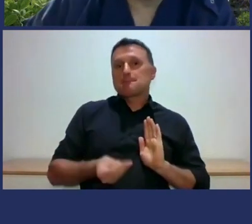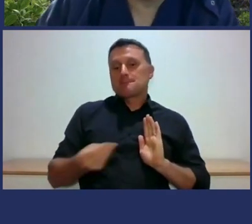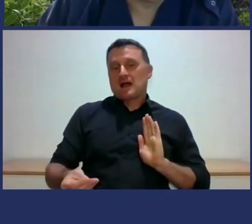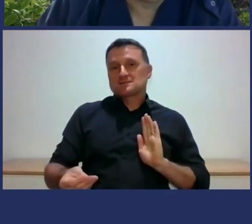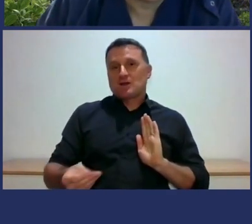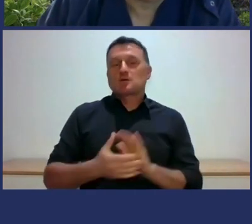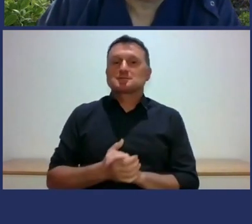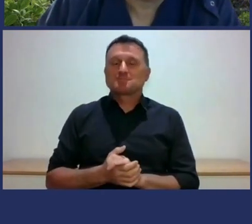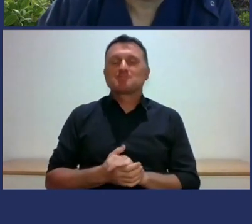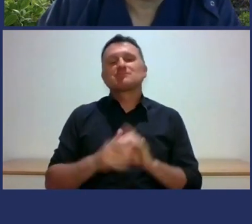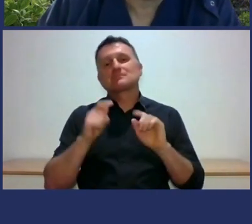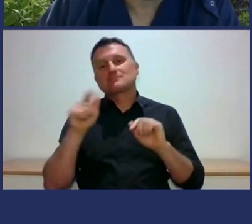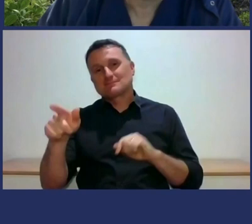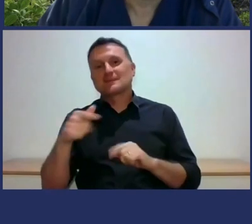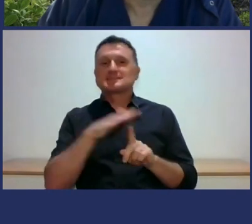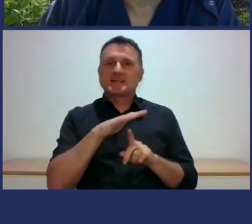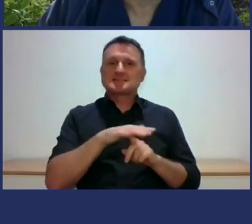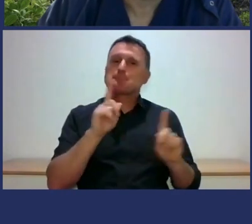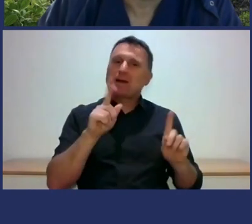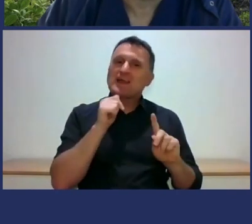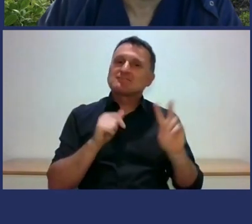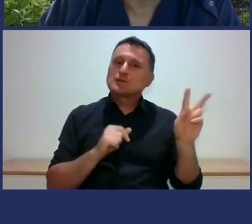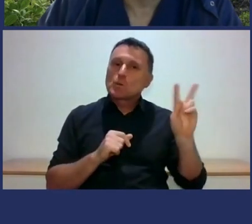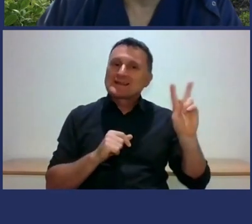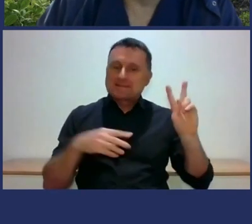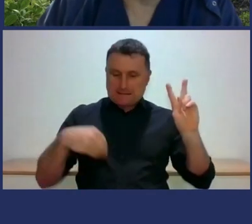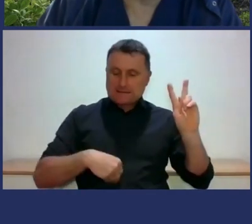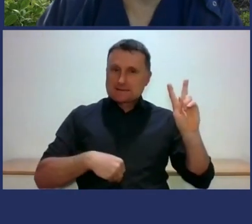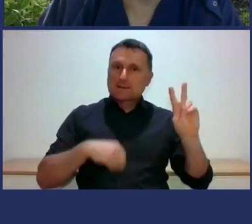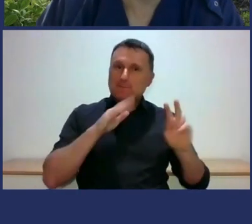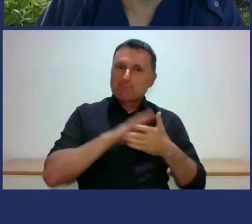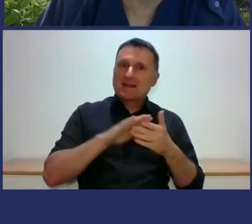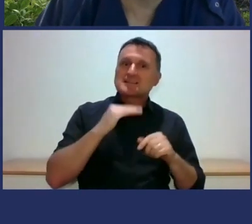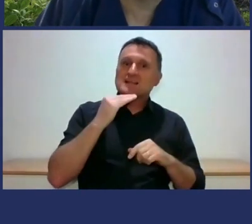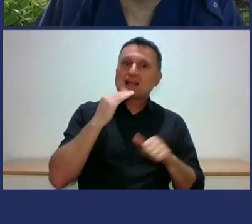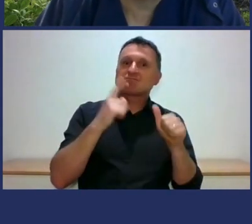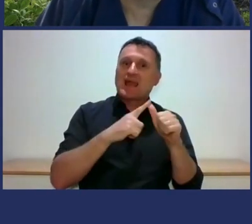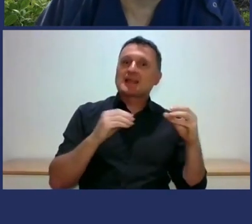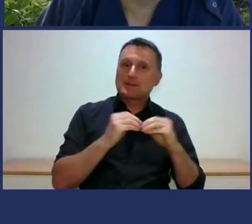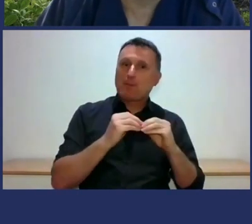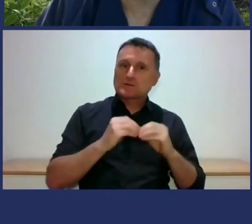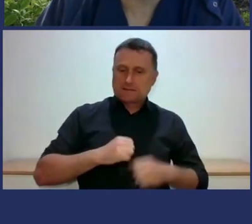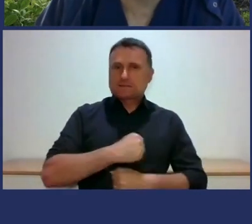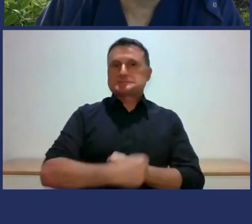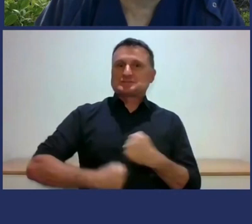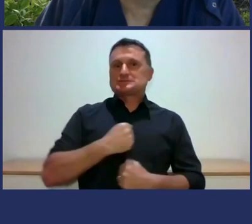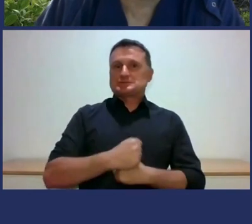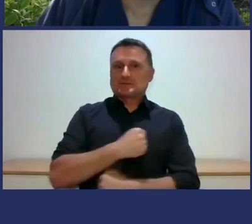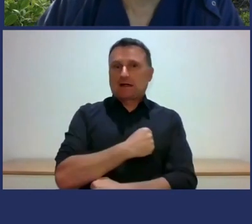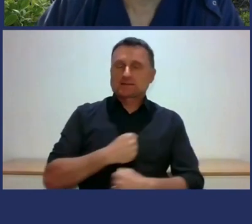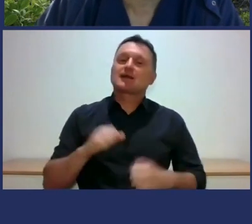the antibodies? Is there enough antibodies to go around? Oh, they fight anyway, so no matter what